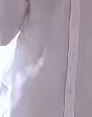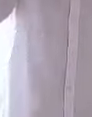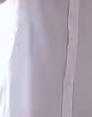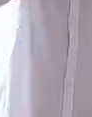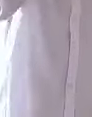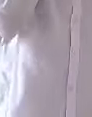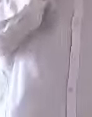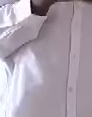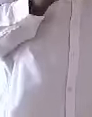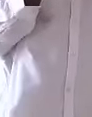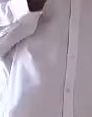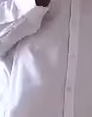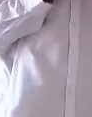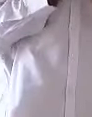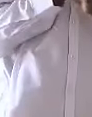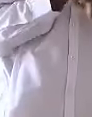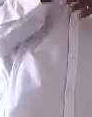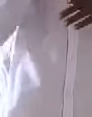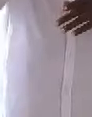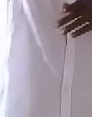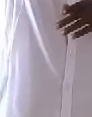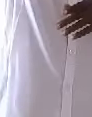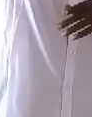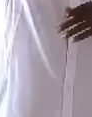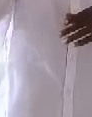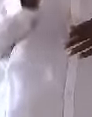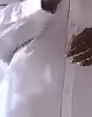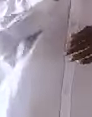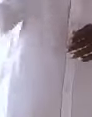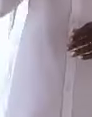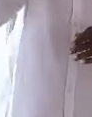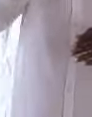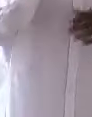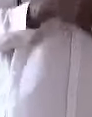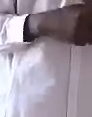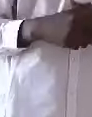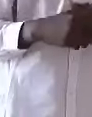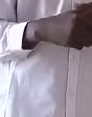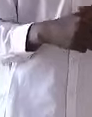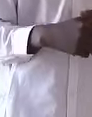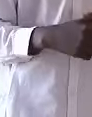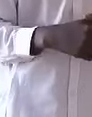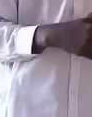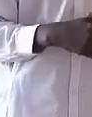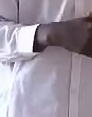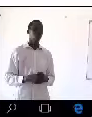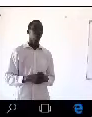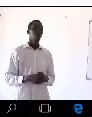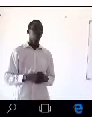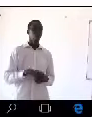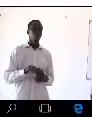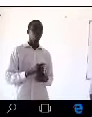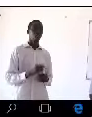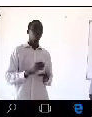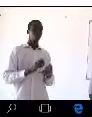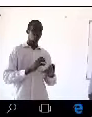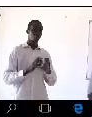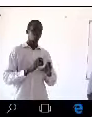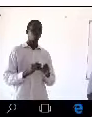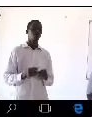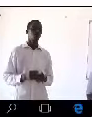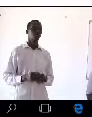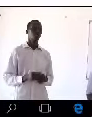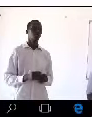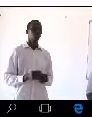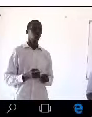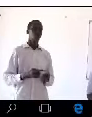the posterior end of the brain that continues into the spinal cord. What are the functions of this, the